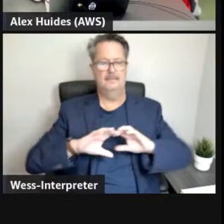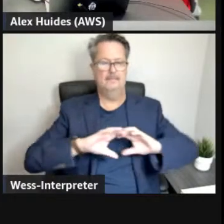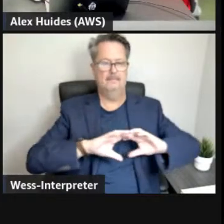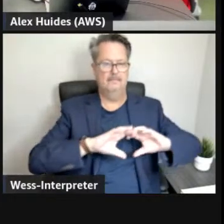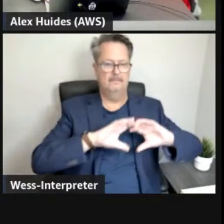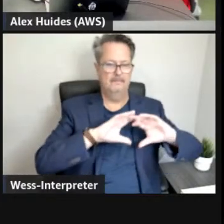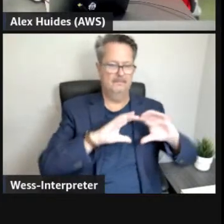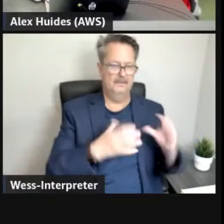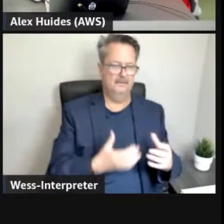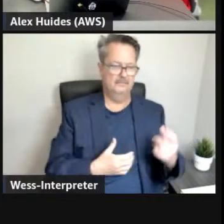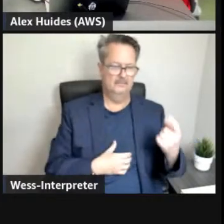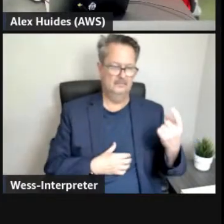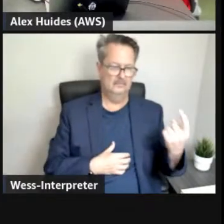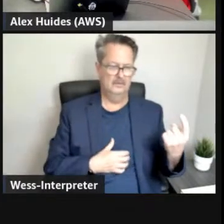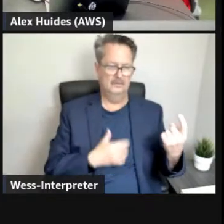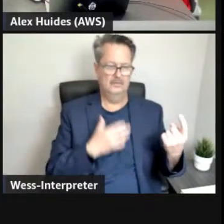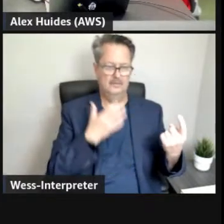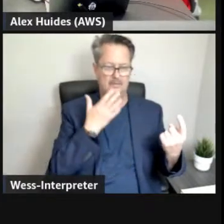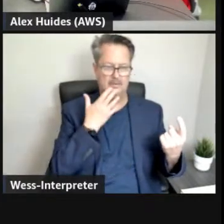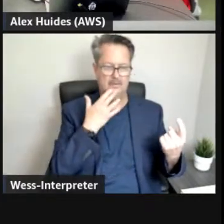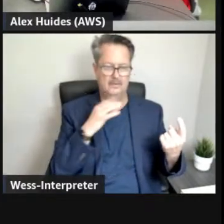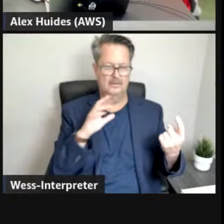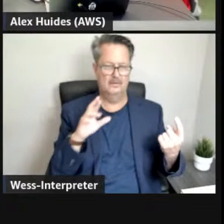name is caller route.